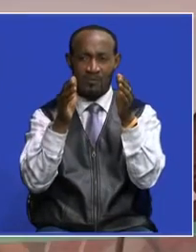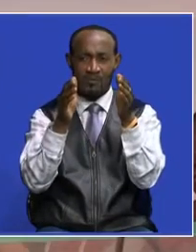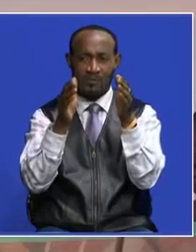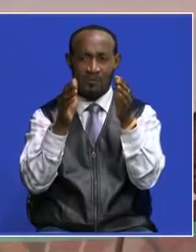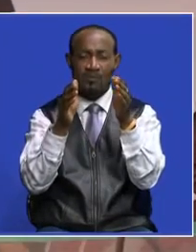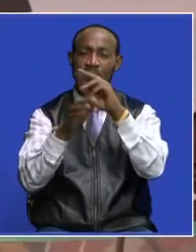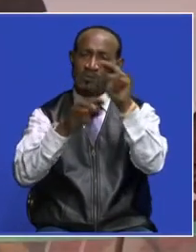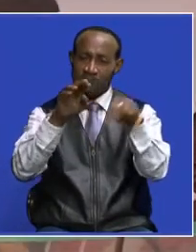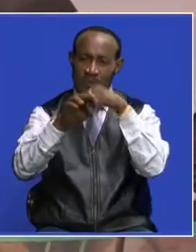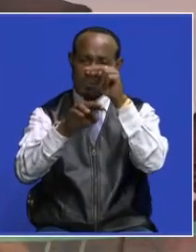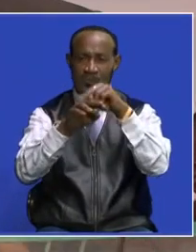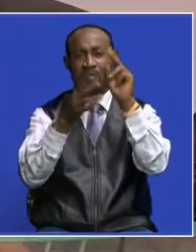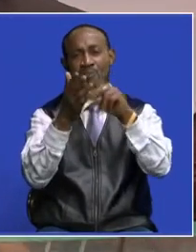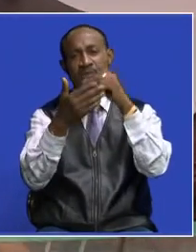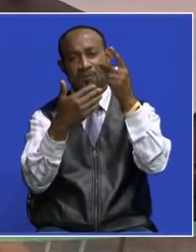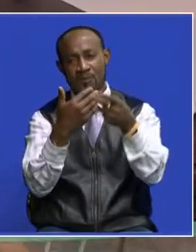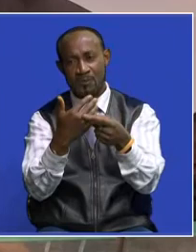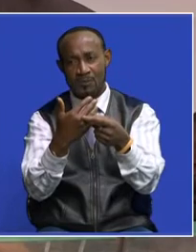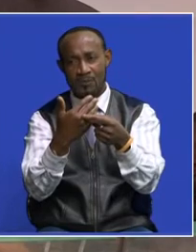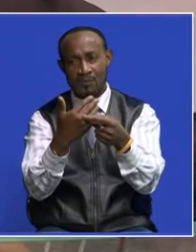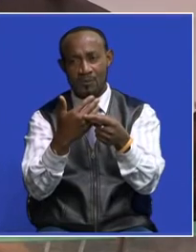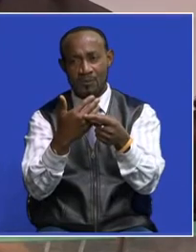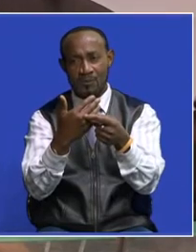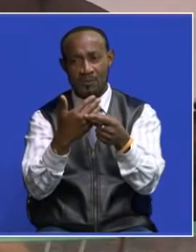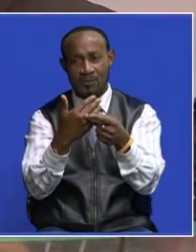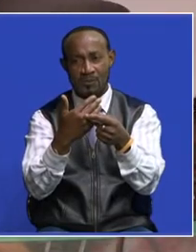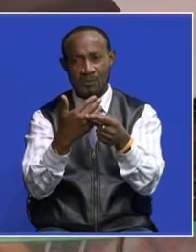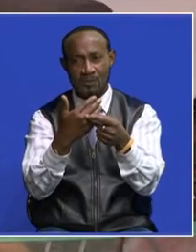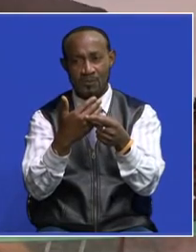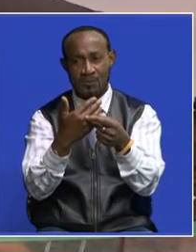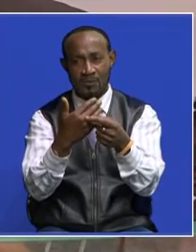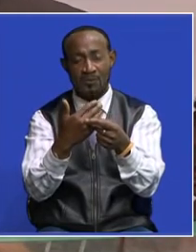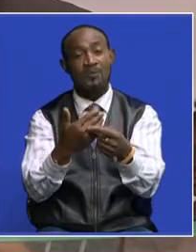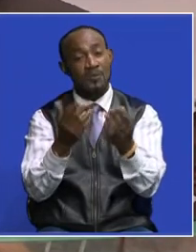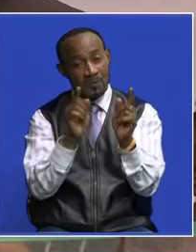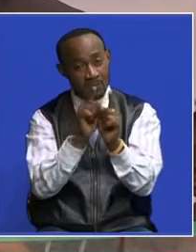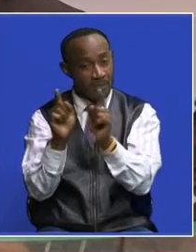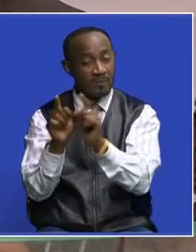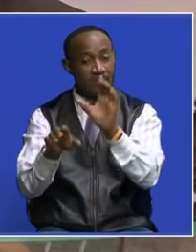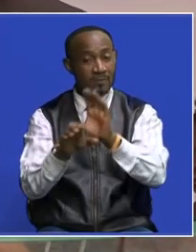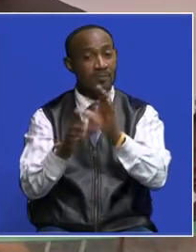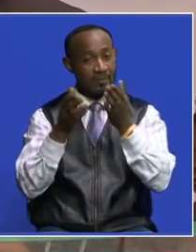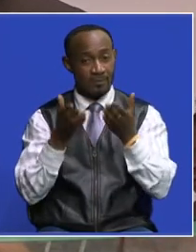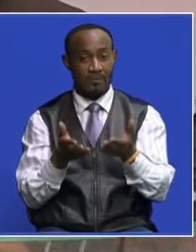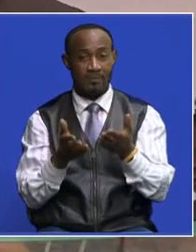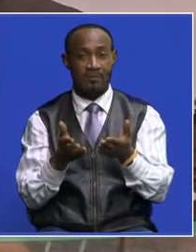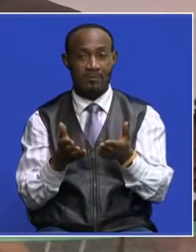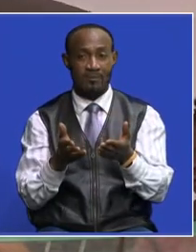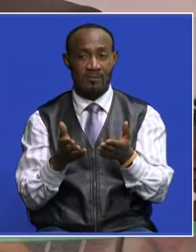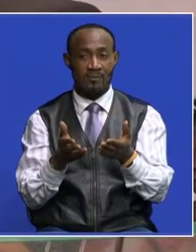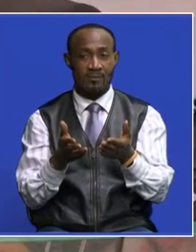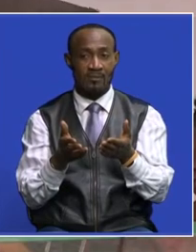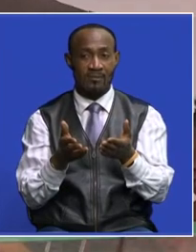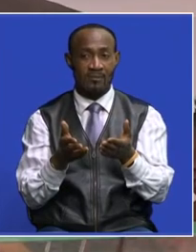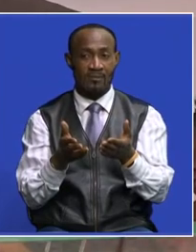job, on her profession, amen, as a church. So that's why we